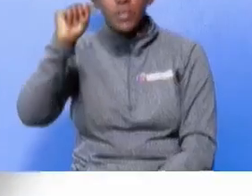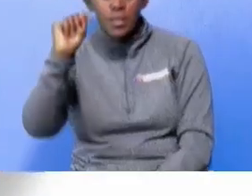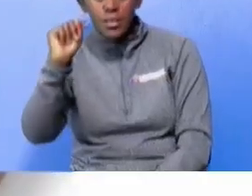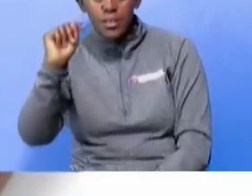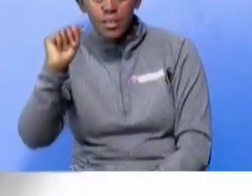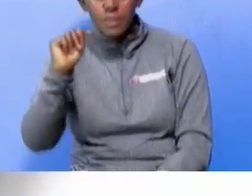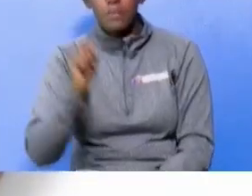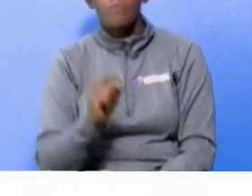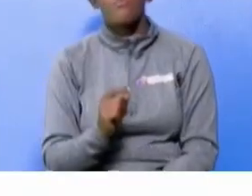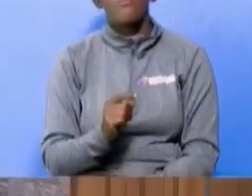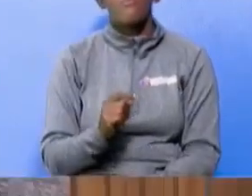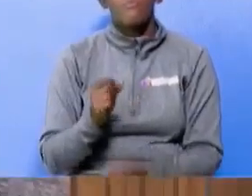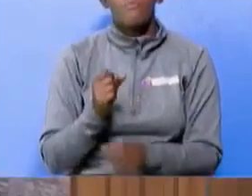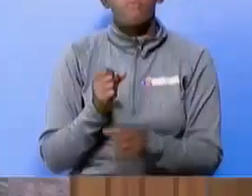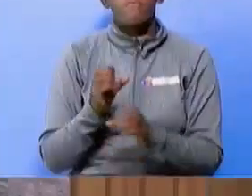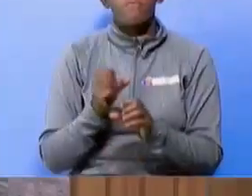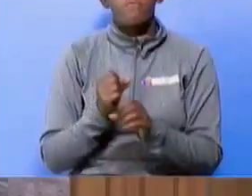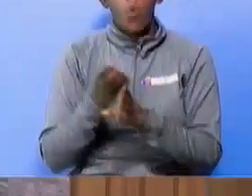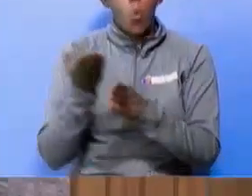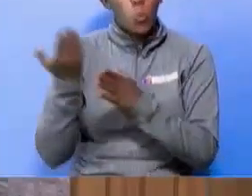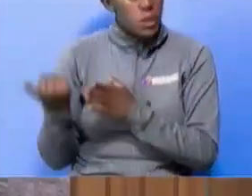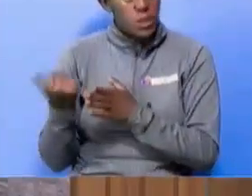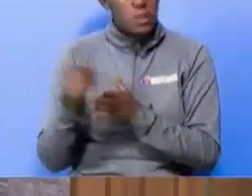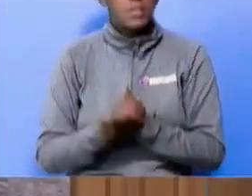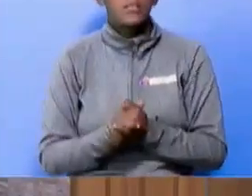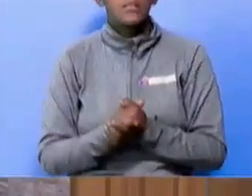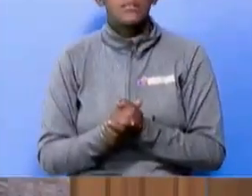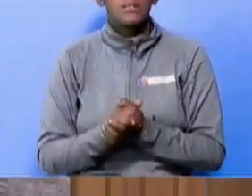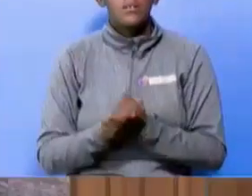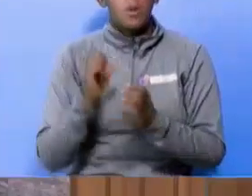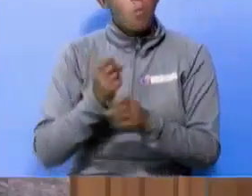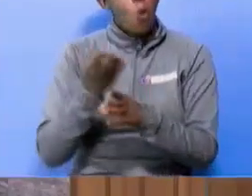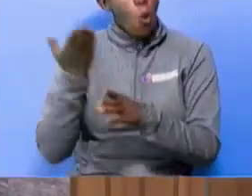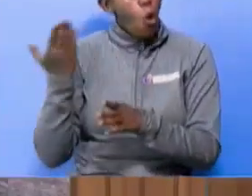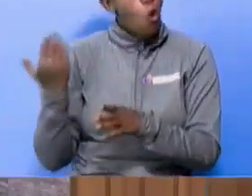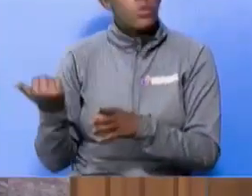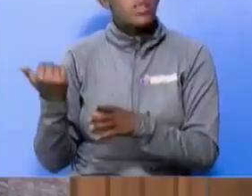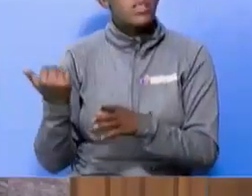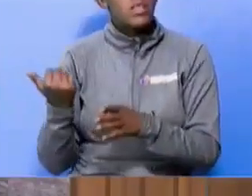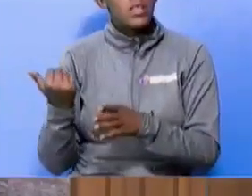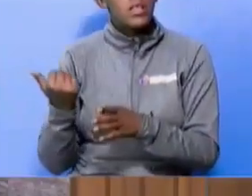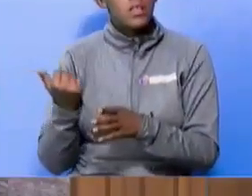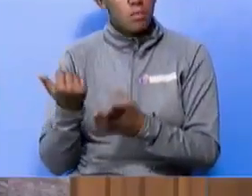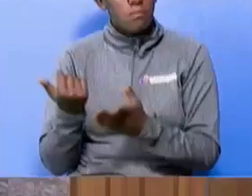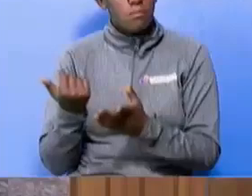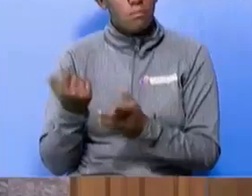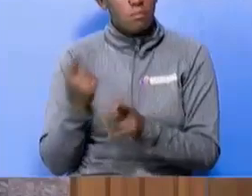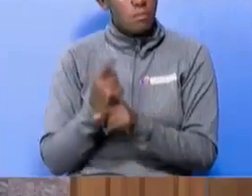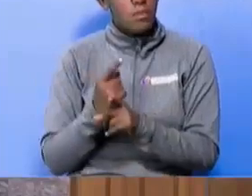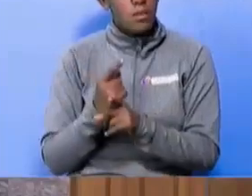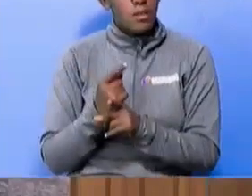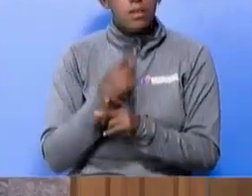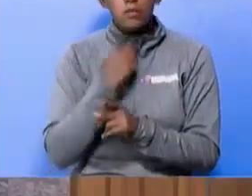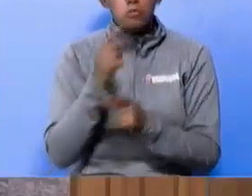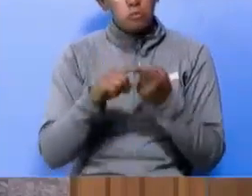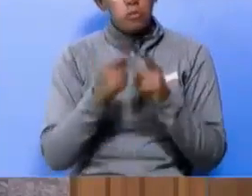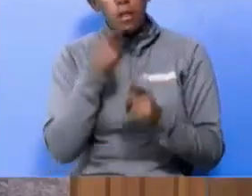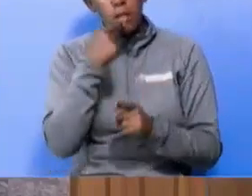B-R-O-U-G-H-T, brought. Yeah, say brought. Exactly. Say it to your